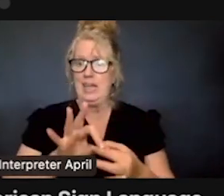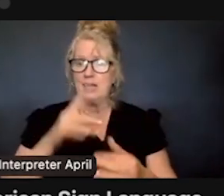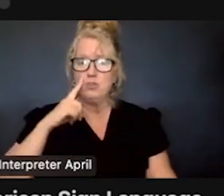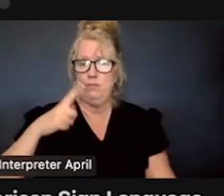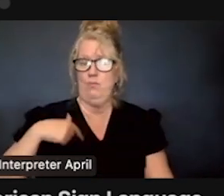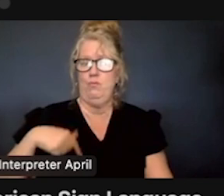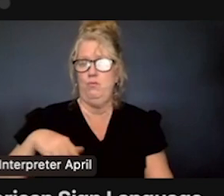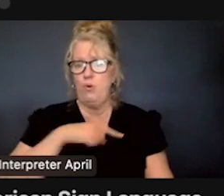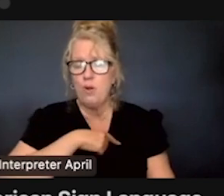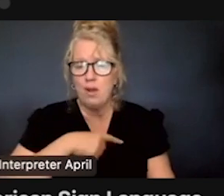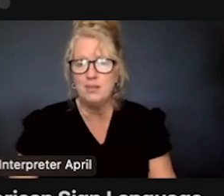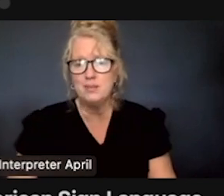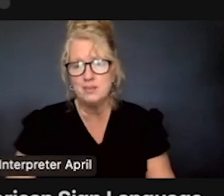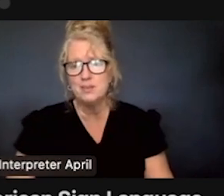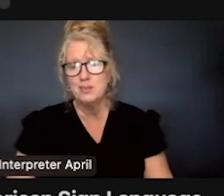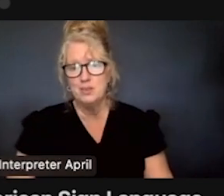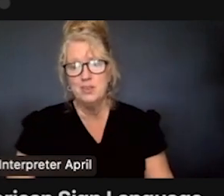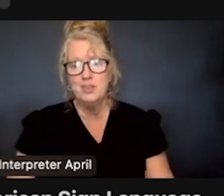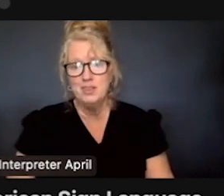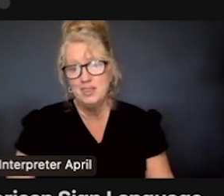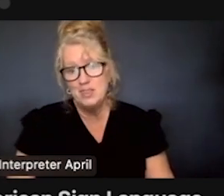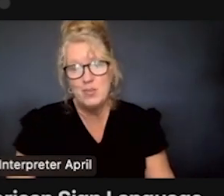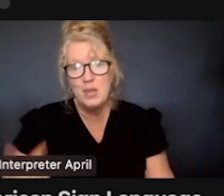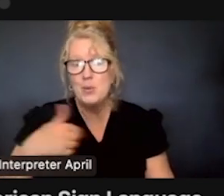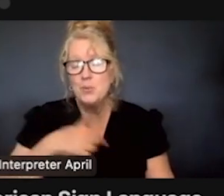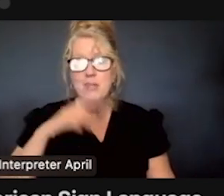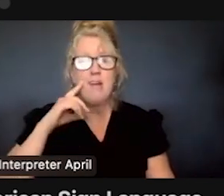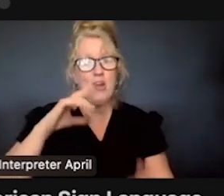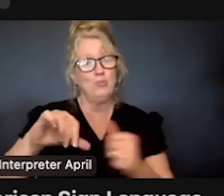And that we're social creatures,